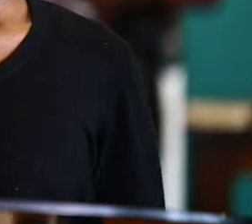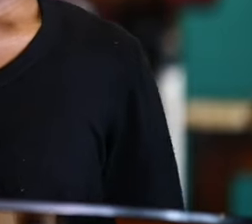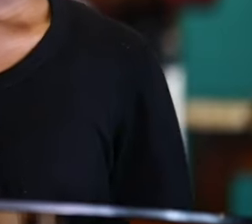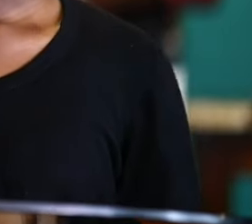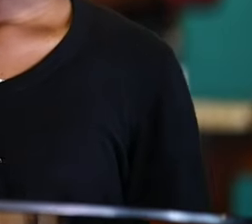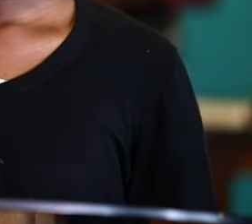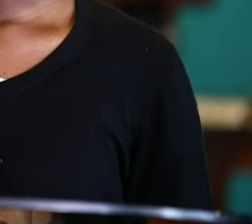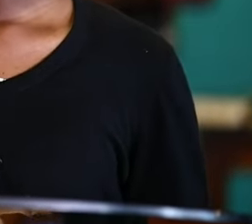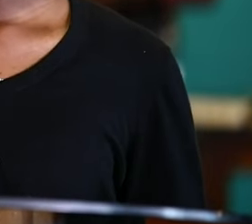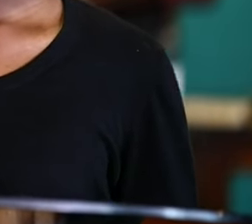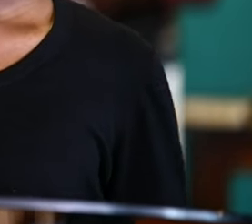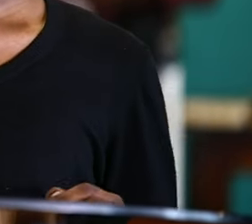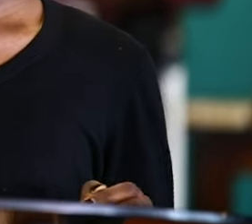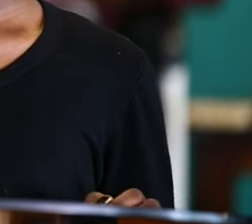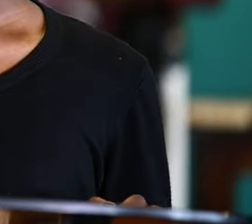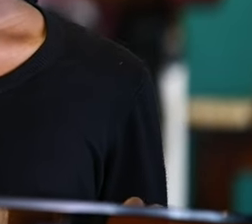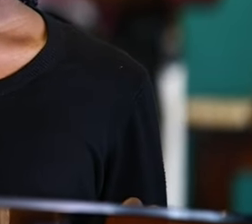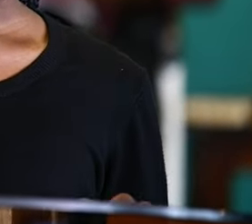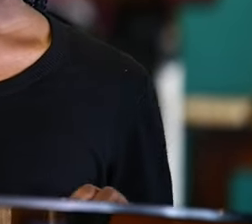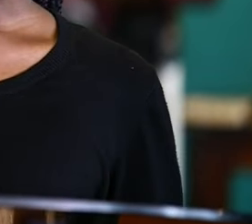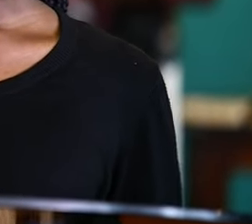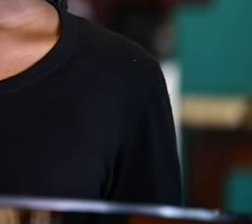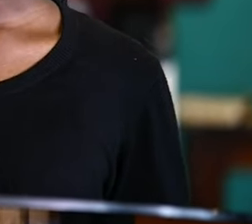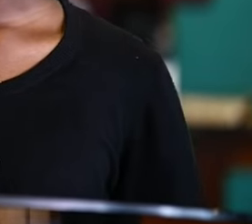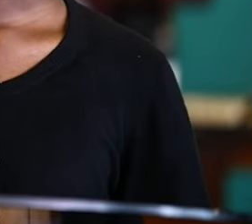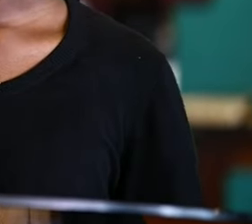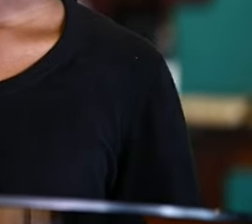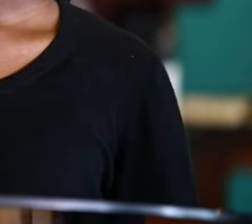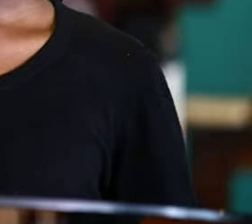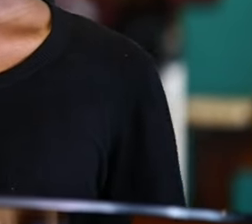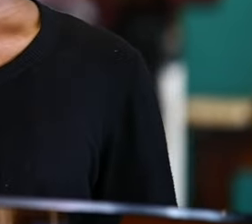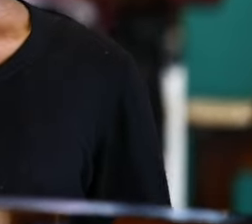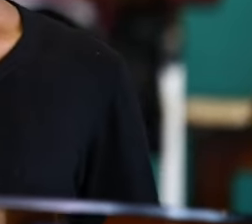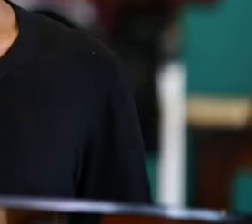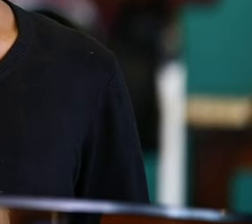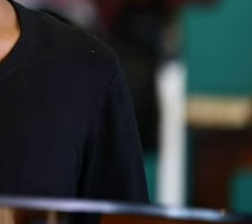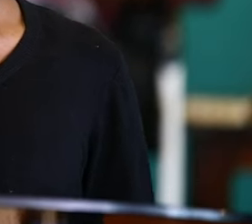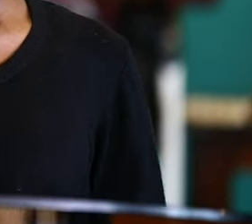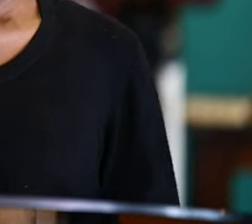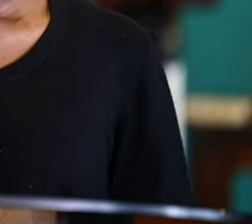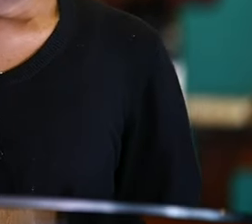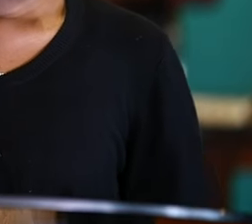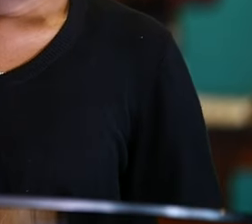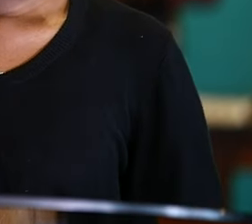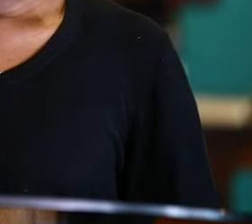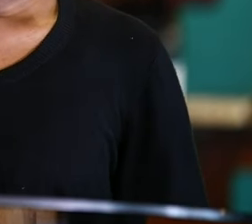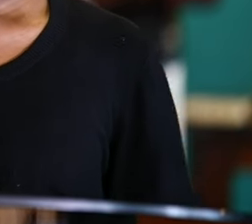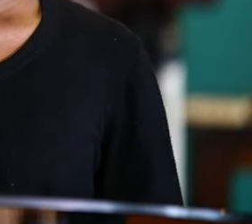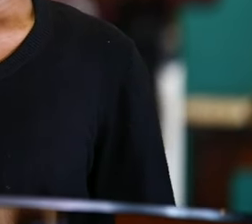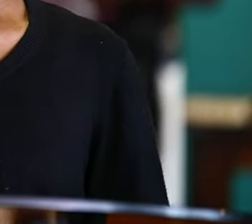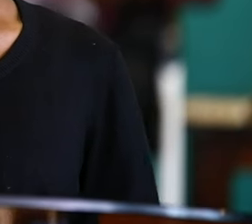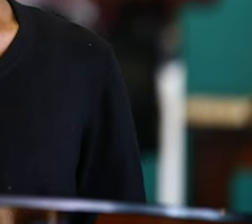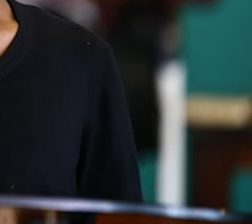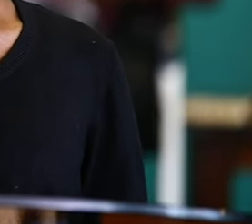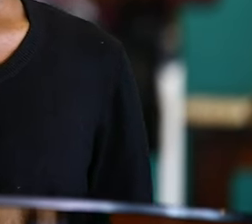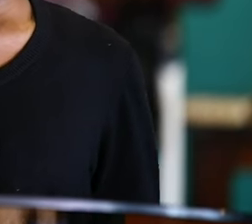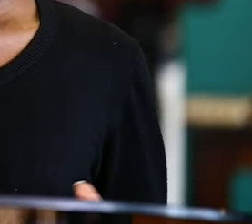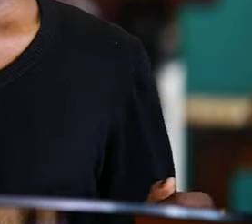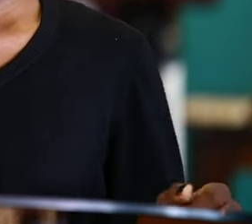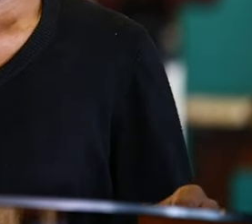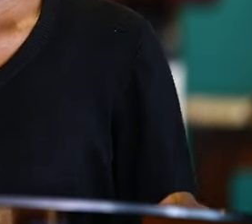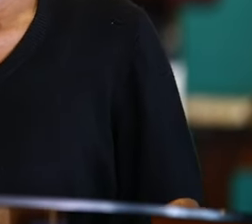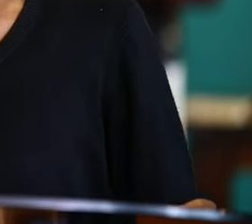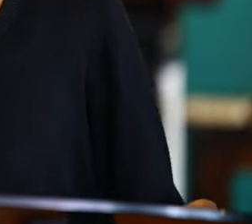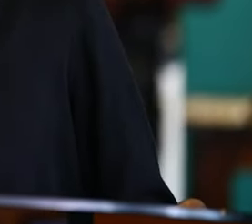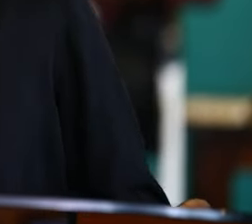On orchestra, we have Elsie and Ashleen, and Joyce will be doing sign language for us today. Before we start, let's start with a word of